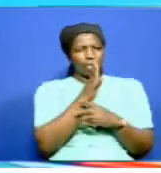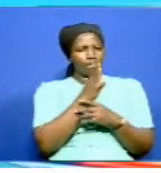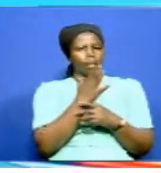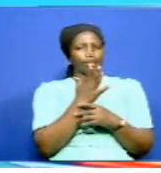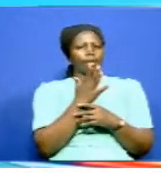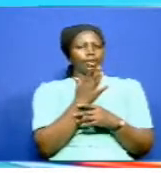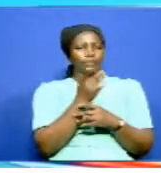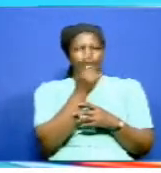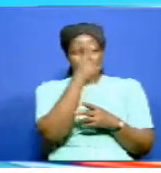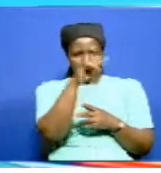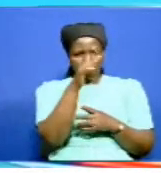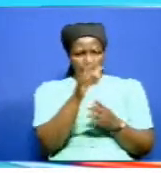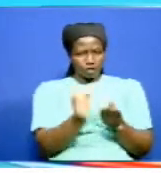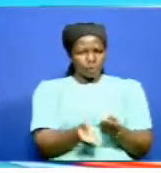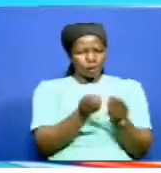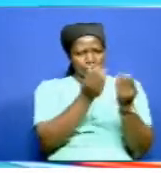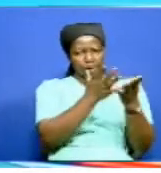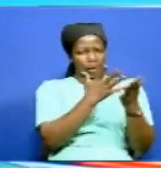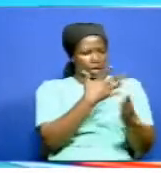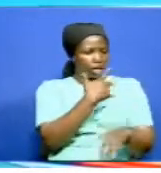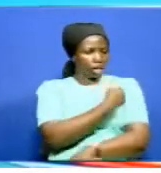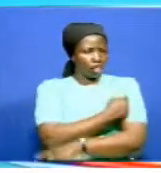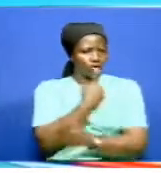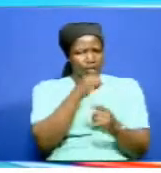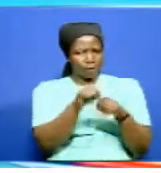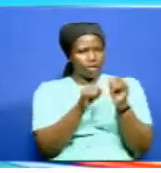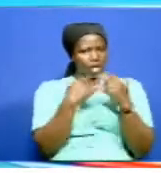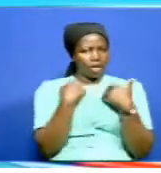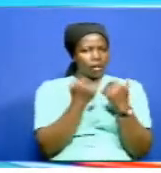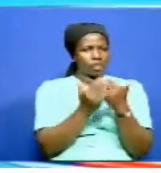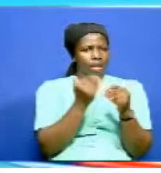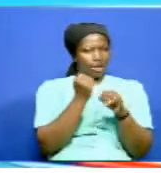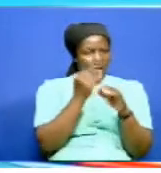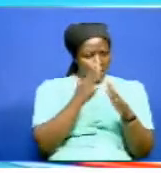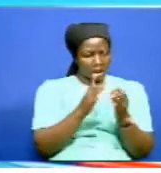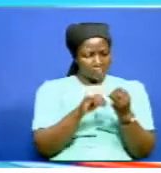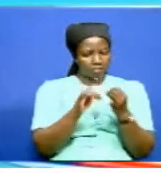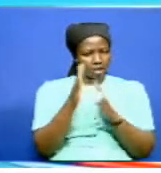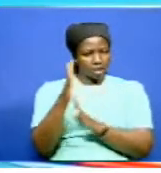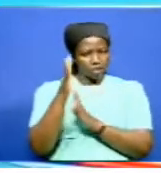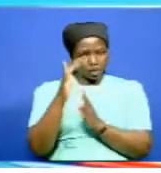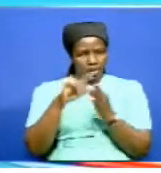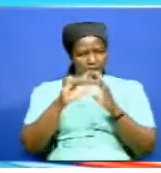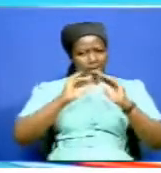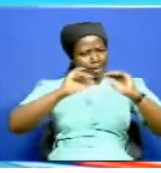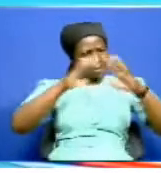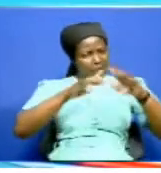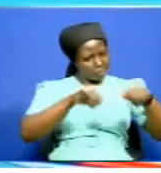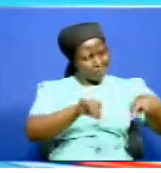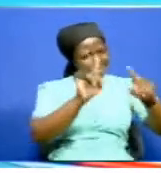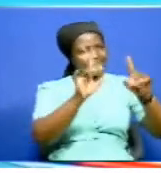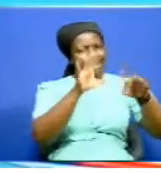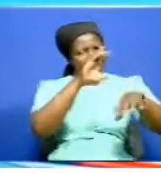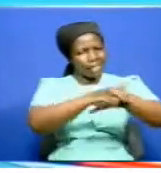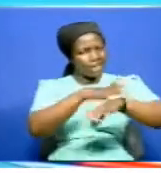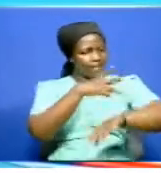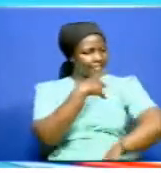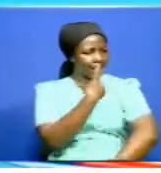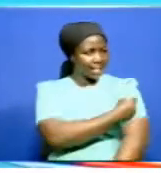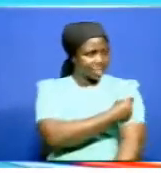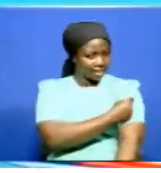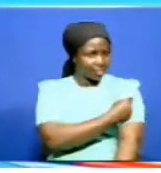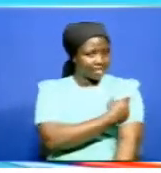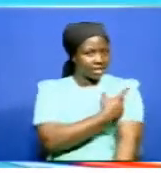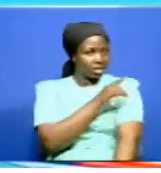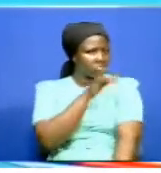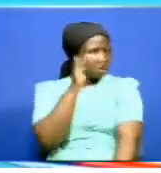the vaccine, you're talking about the healthcare workers, the security, the teachers, are the ones that get the vaccine? We don't